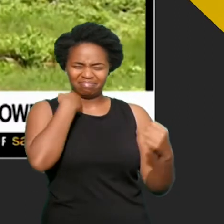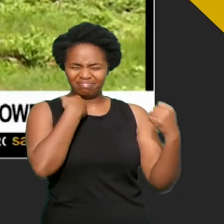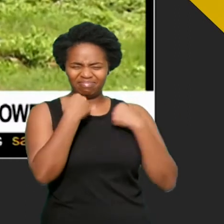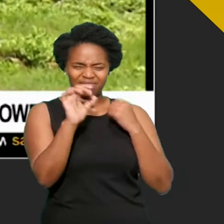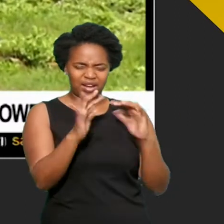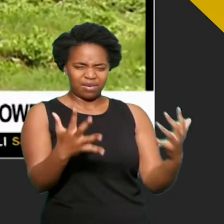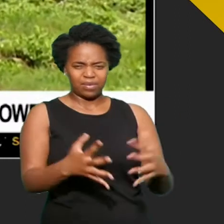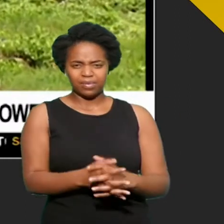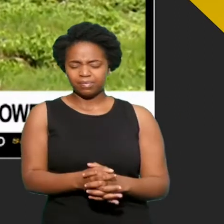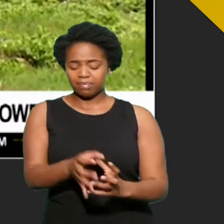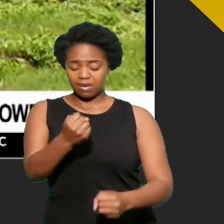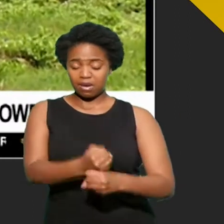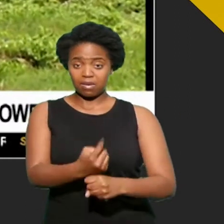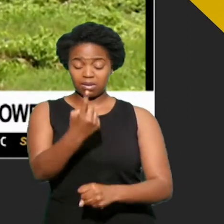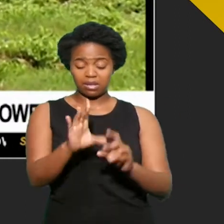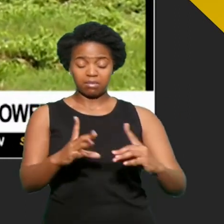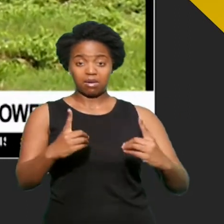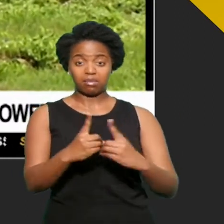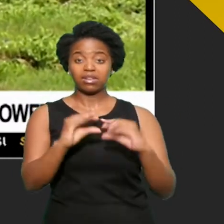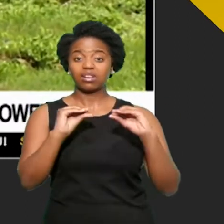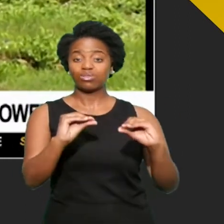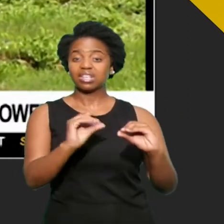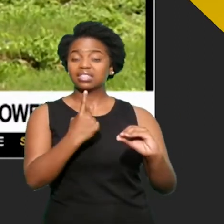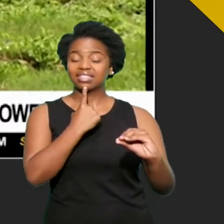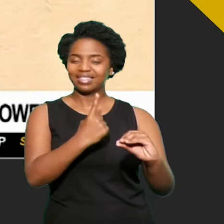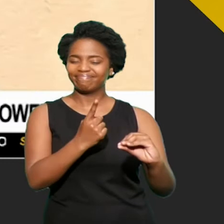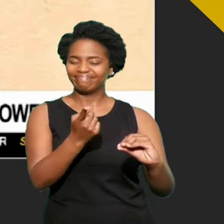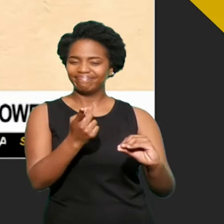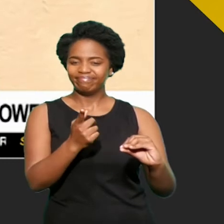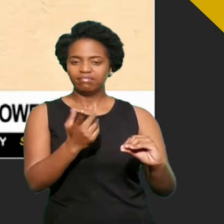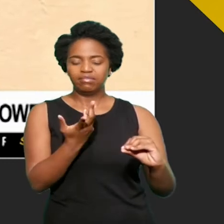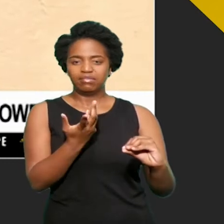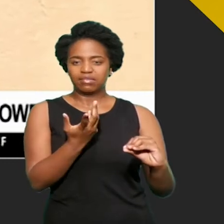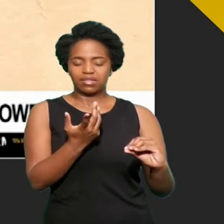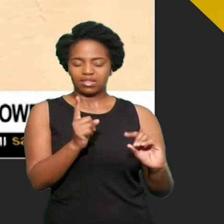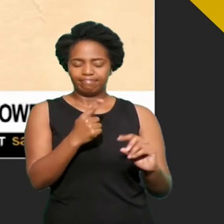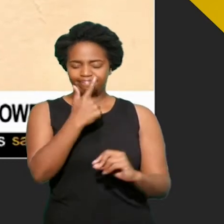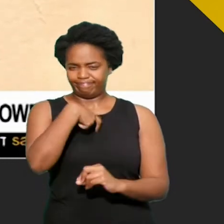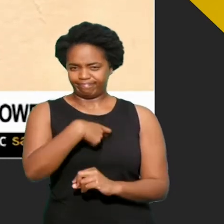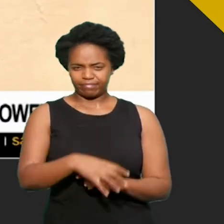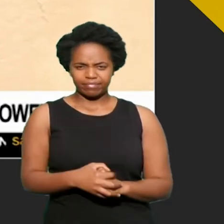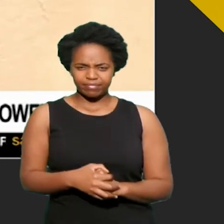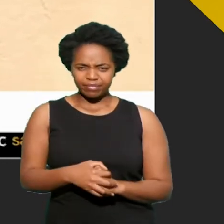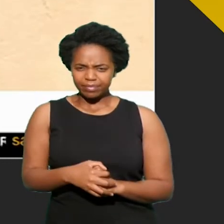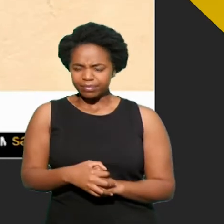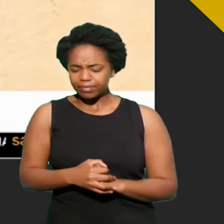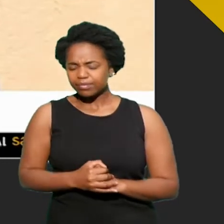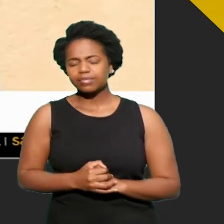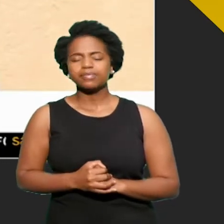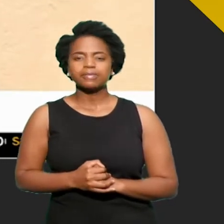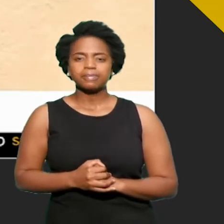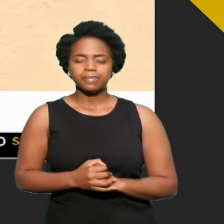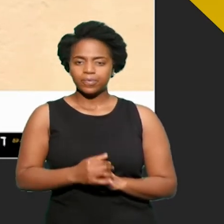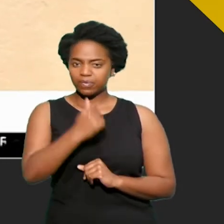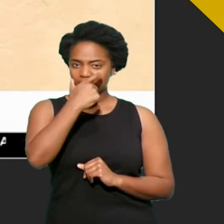the Gauteng Department of Education has described the act as barbaric and cruel. It is quite sad what transpired there, and we